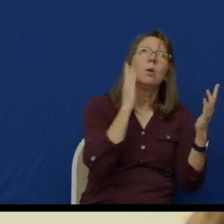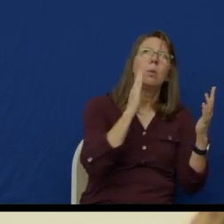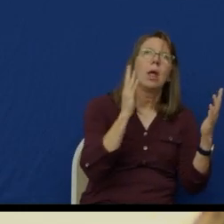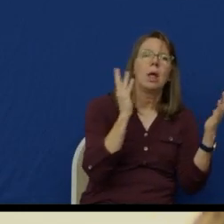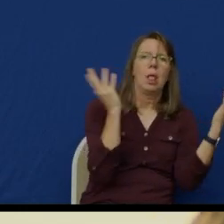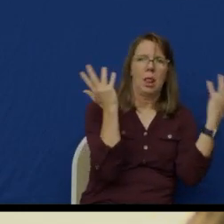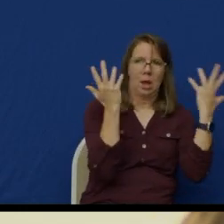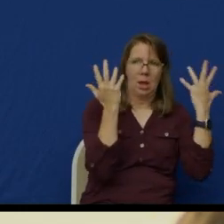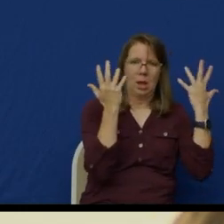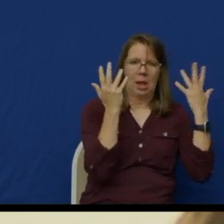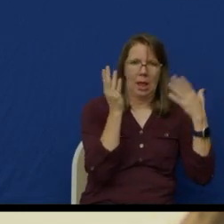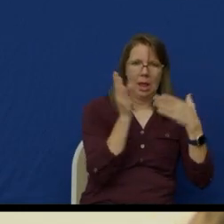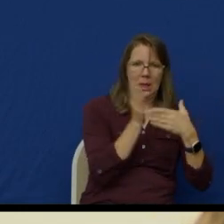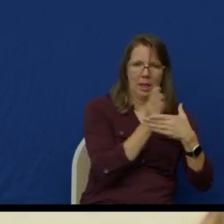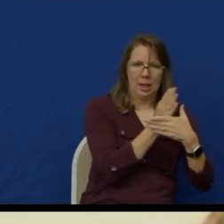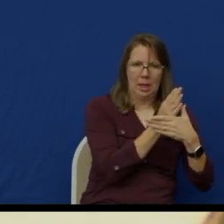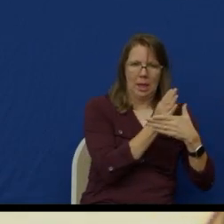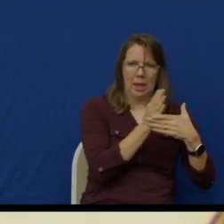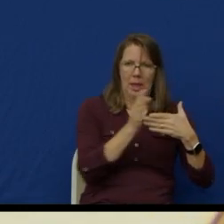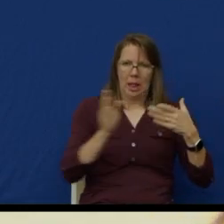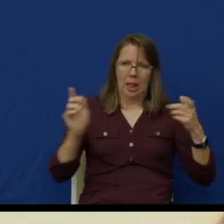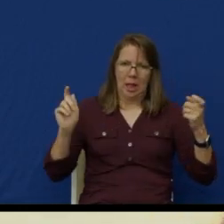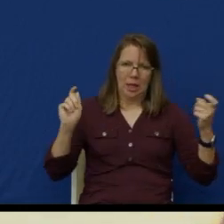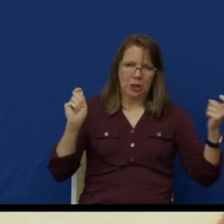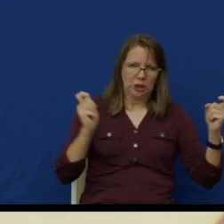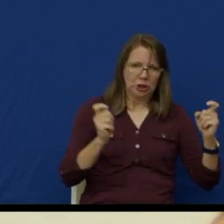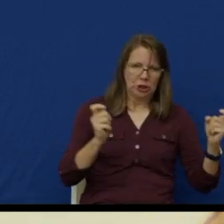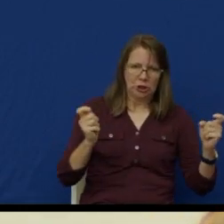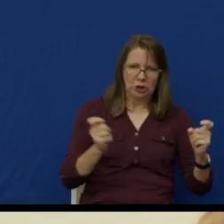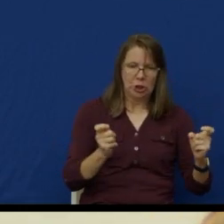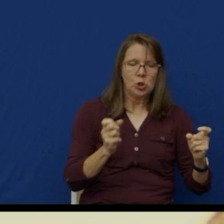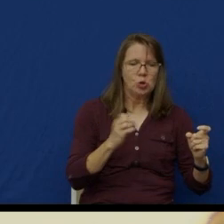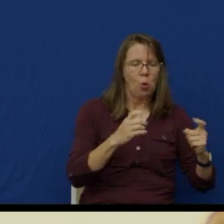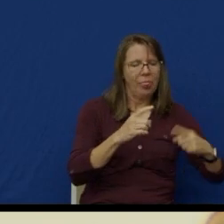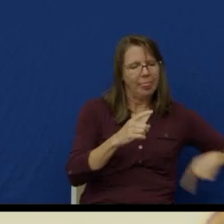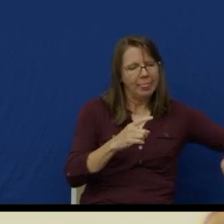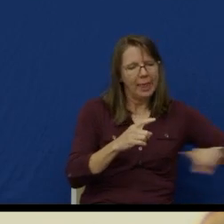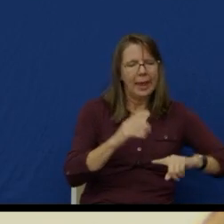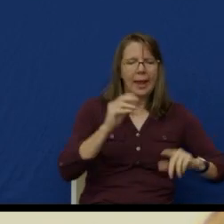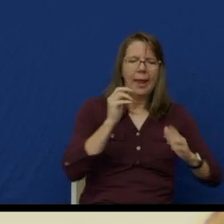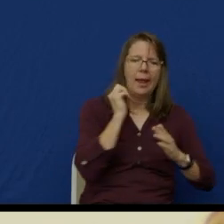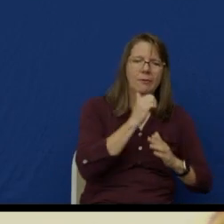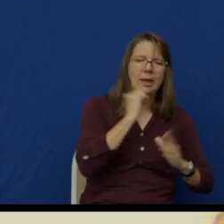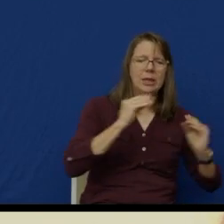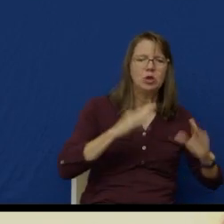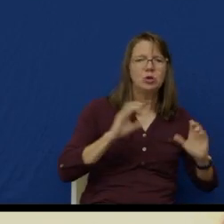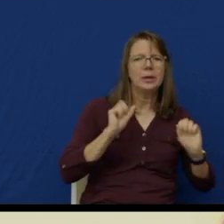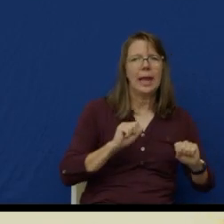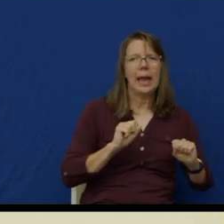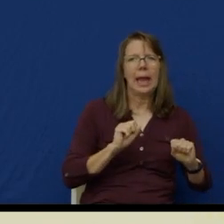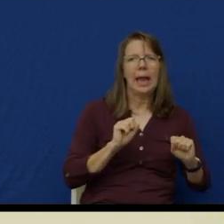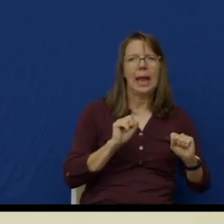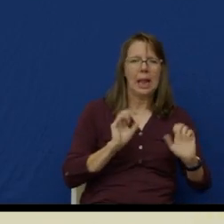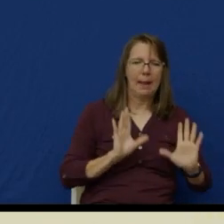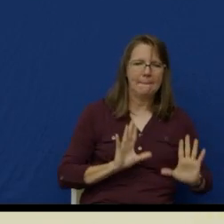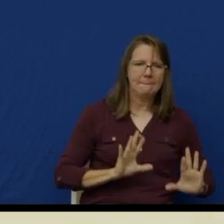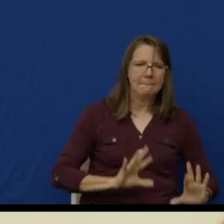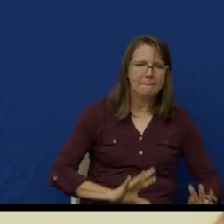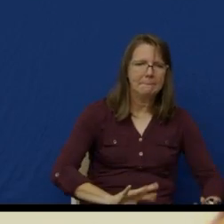that successfully and reasonably as they move into the next few years as